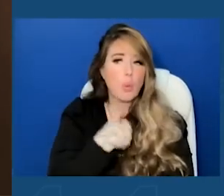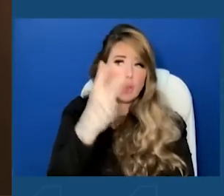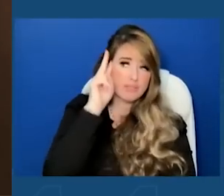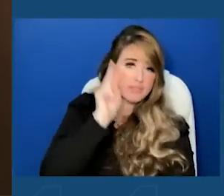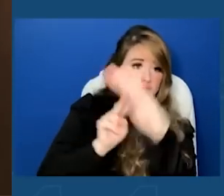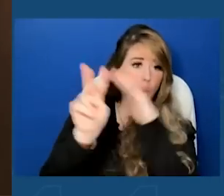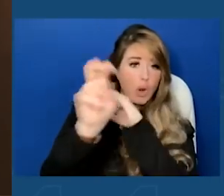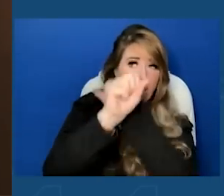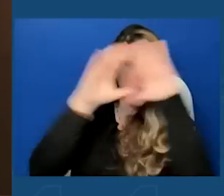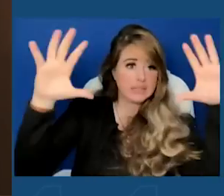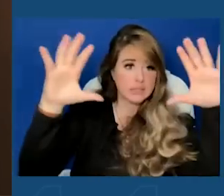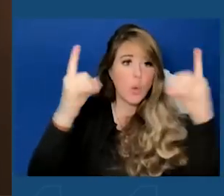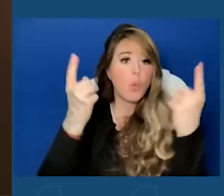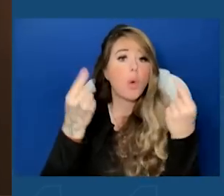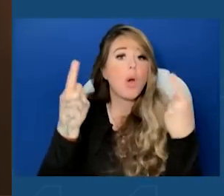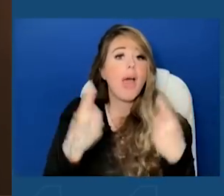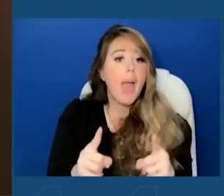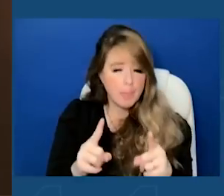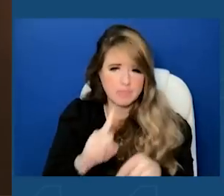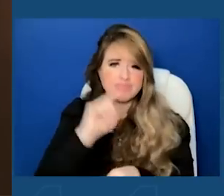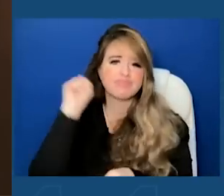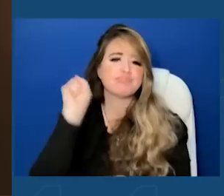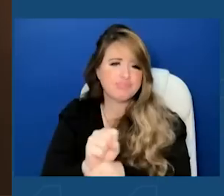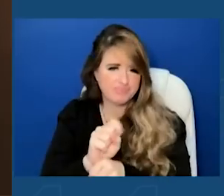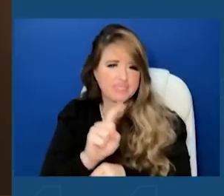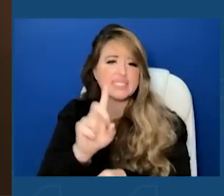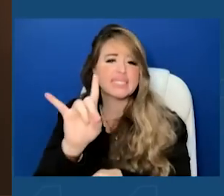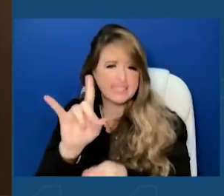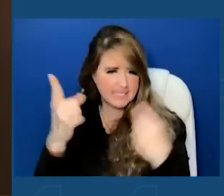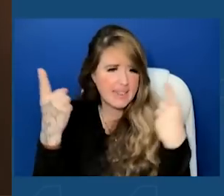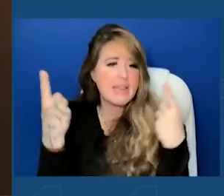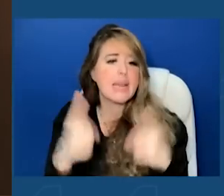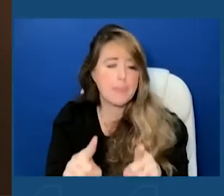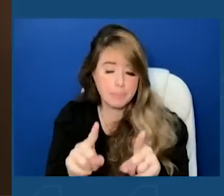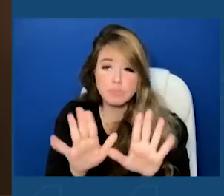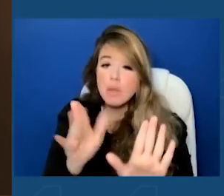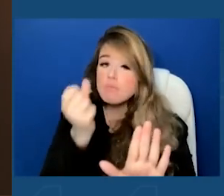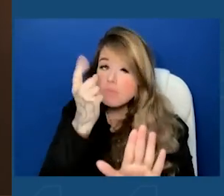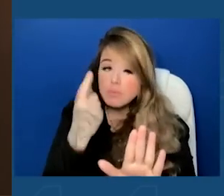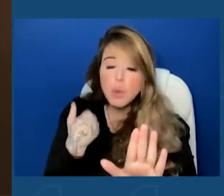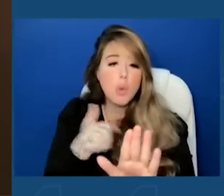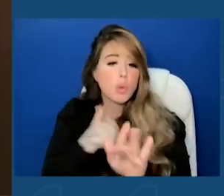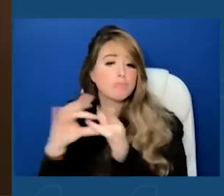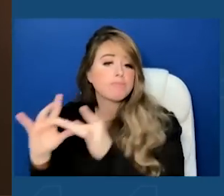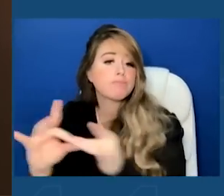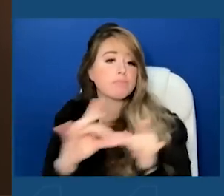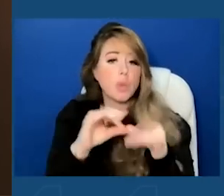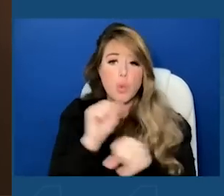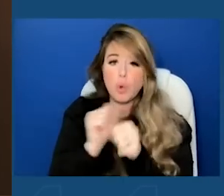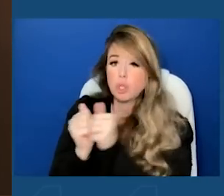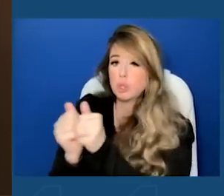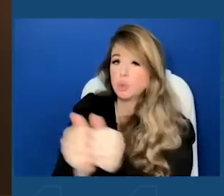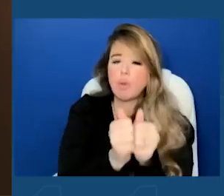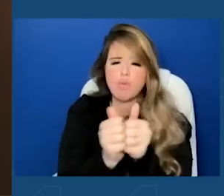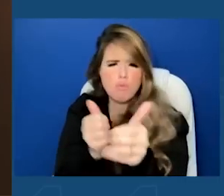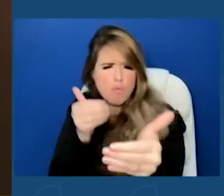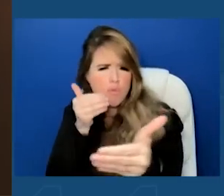some. Again, this has been a coordinated effort. We have worked together very